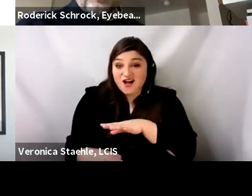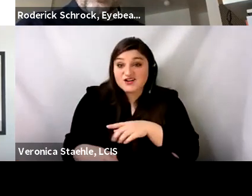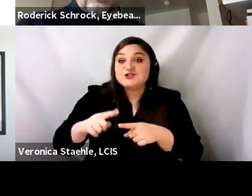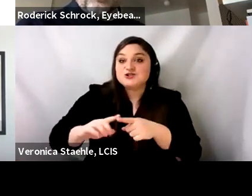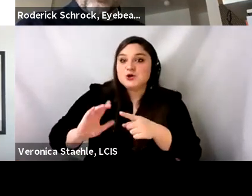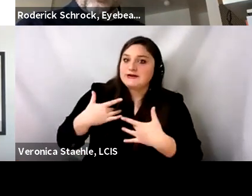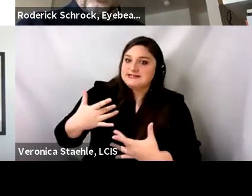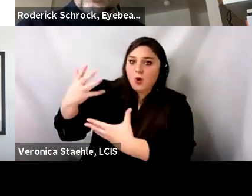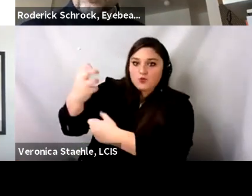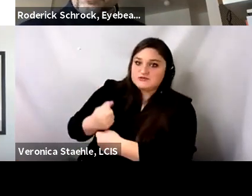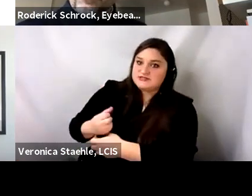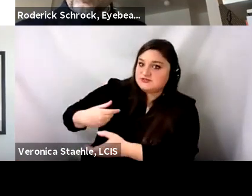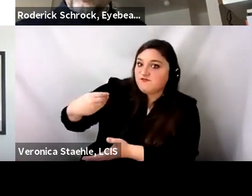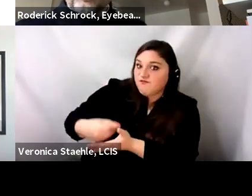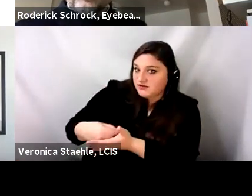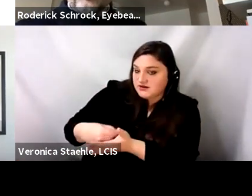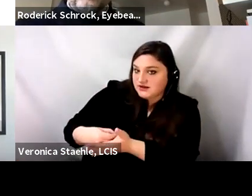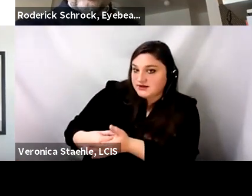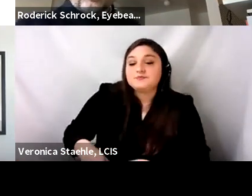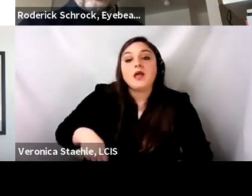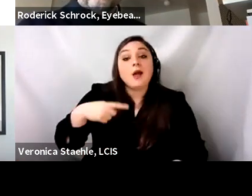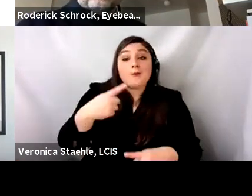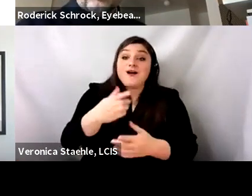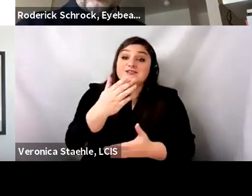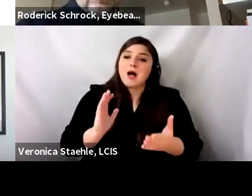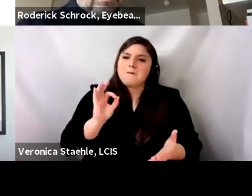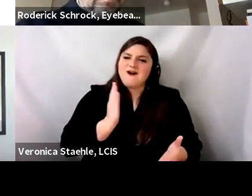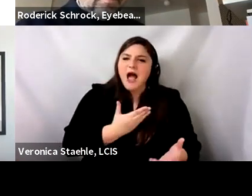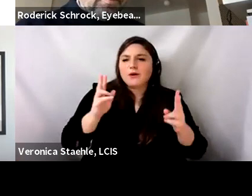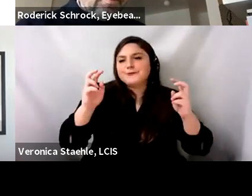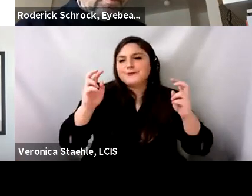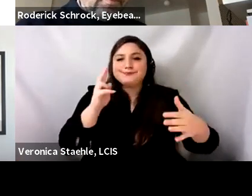the cuts were really anticipated funding that then